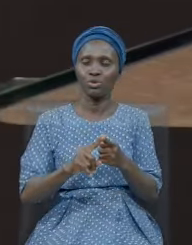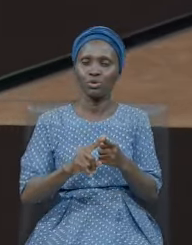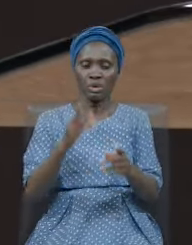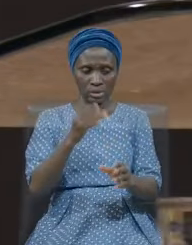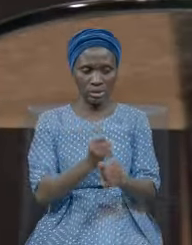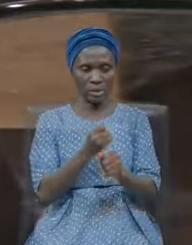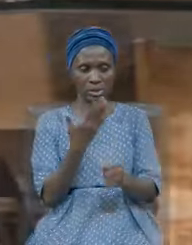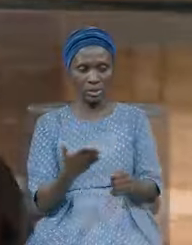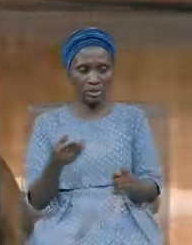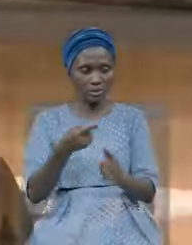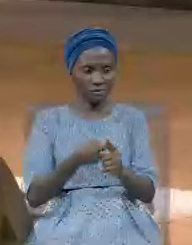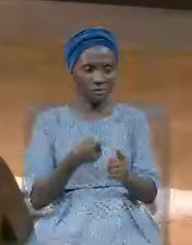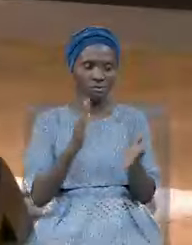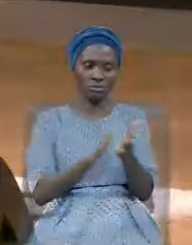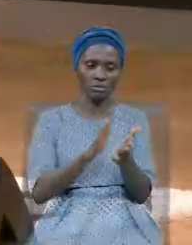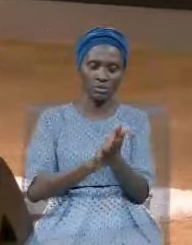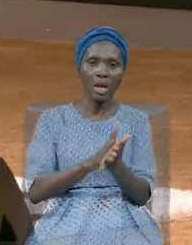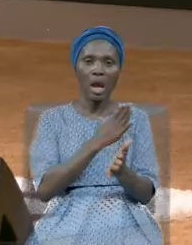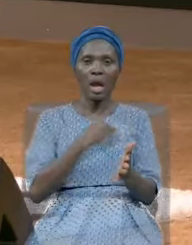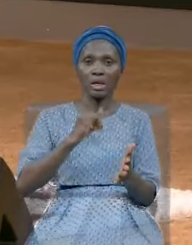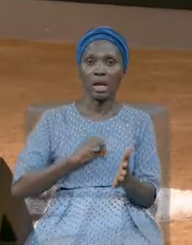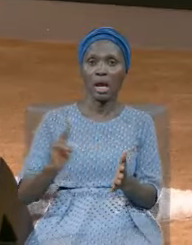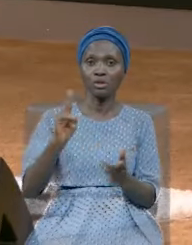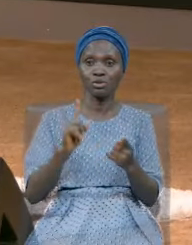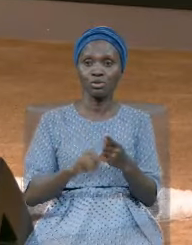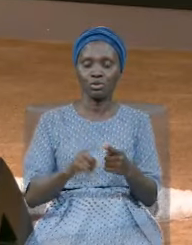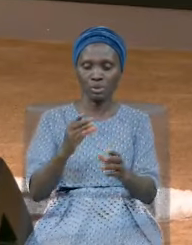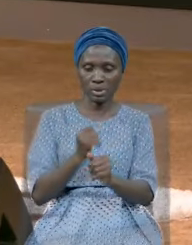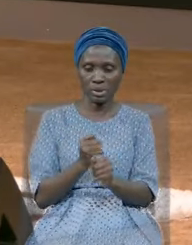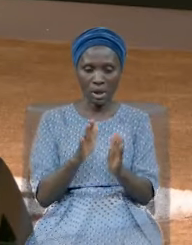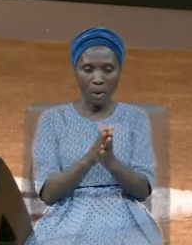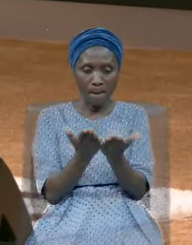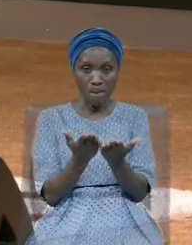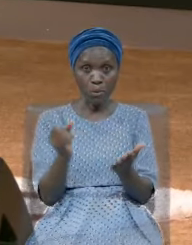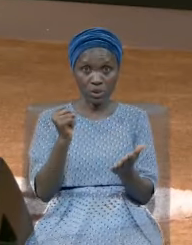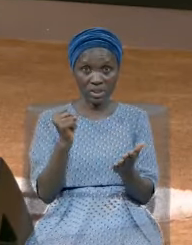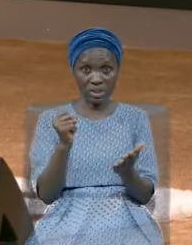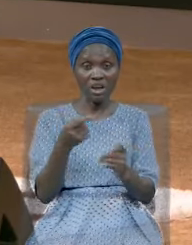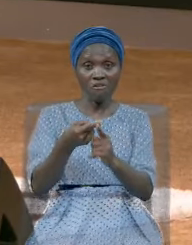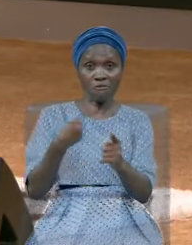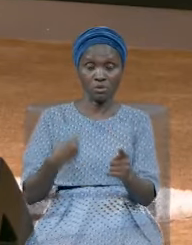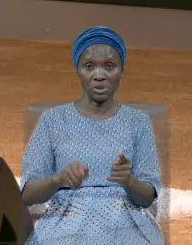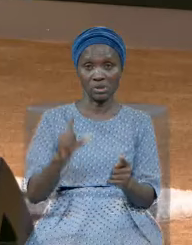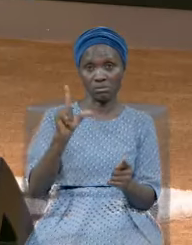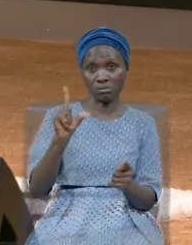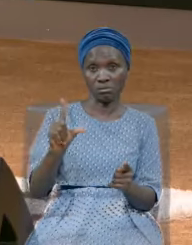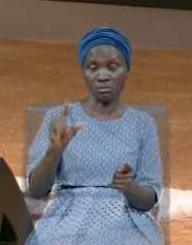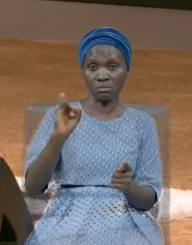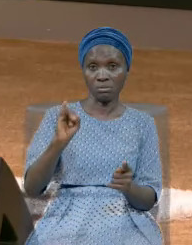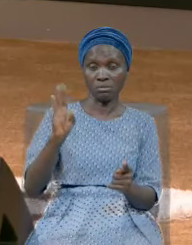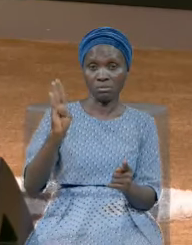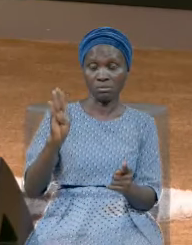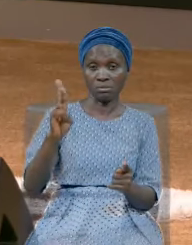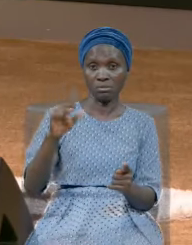school. And I used to get books from the library, not returning